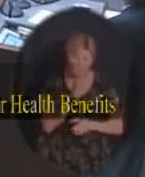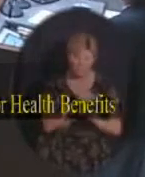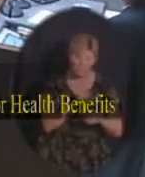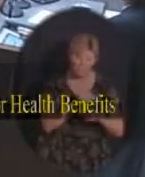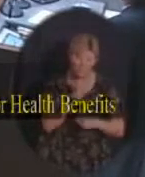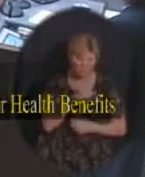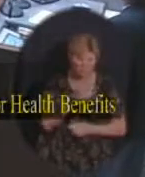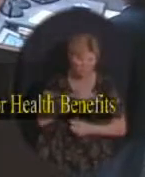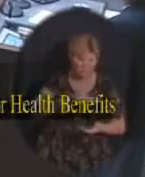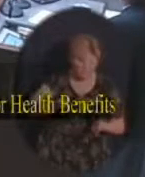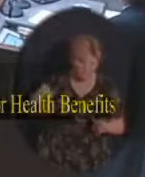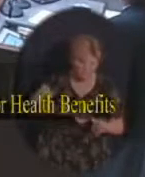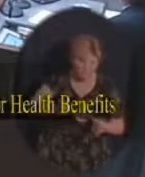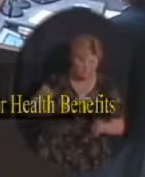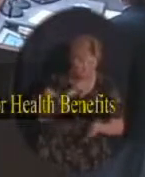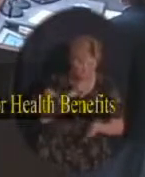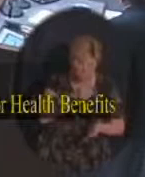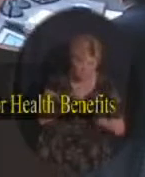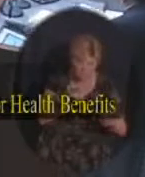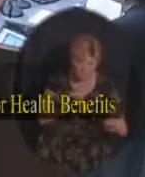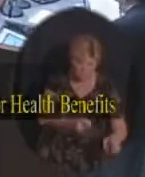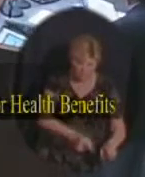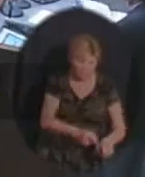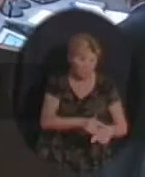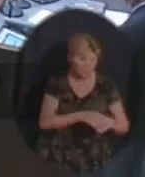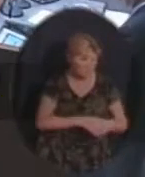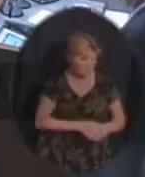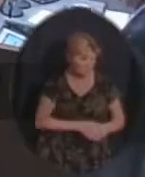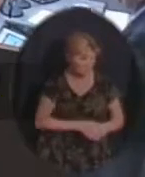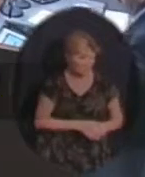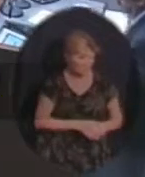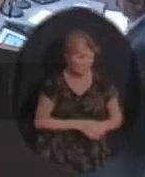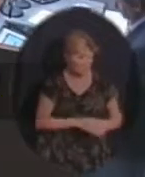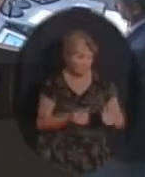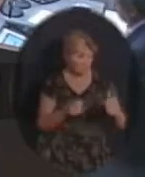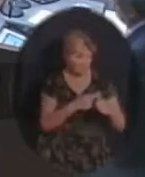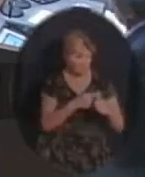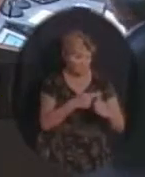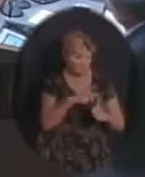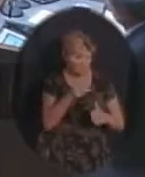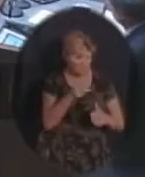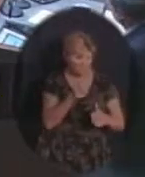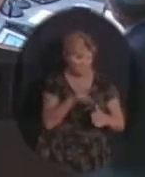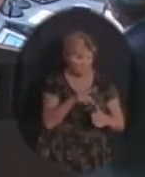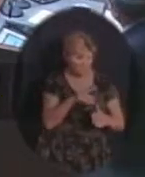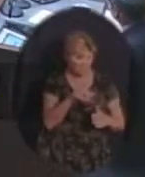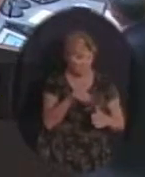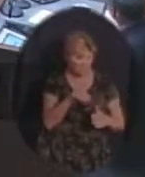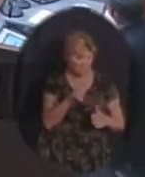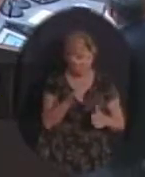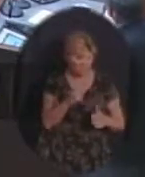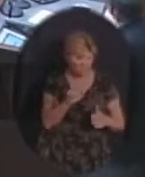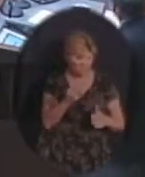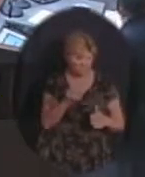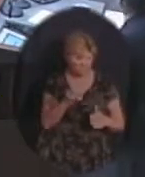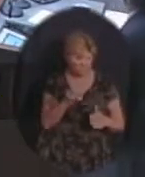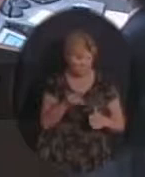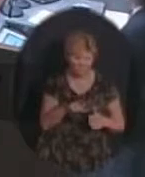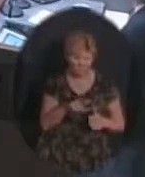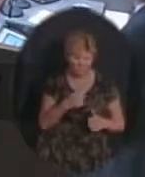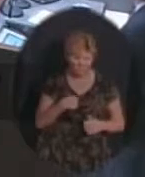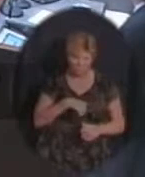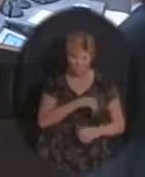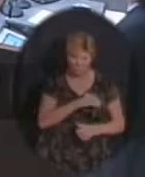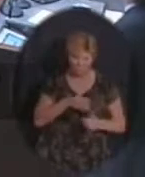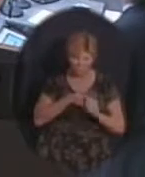happens? Well, first of all, Mr. Diener has been a lead person on this subcommittee